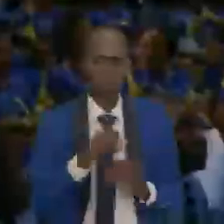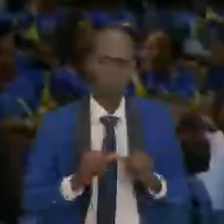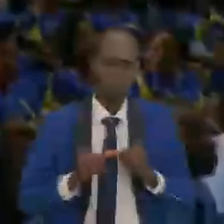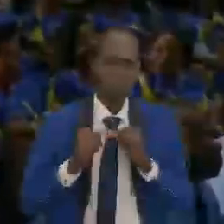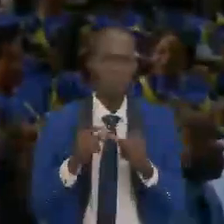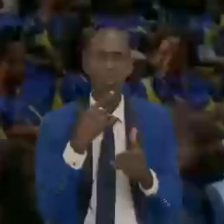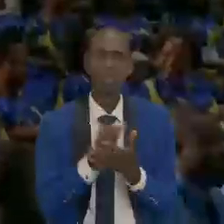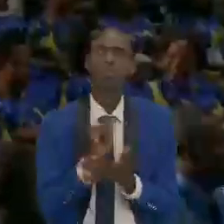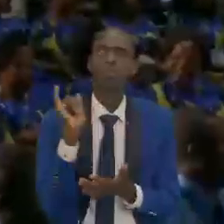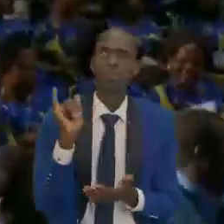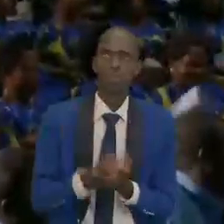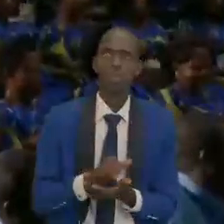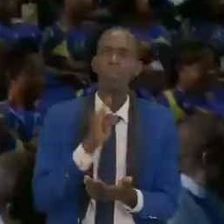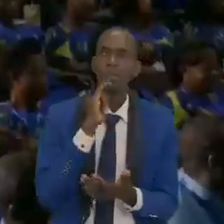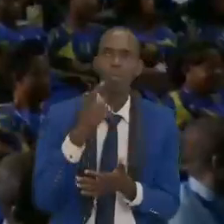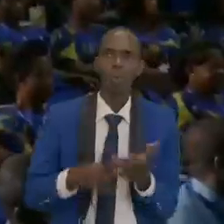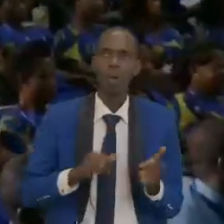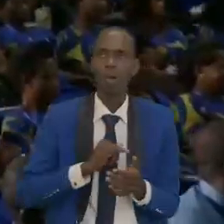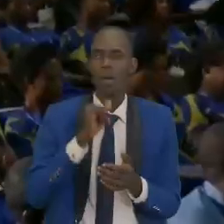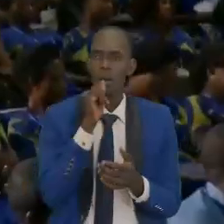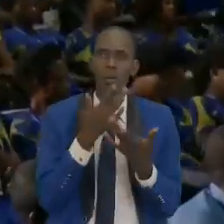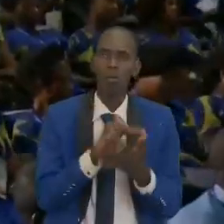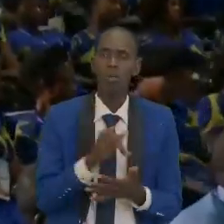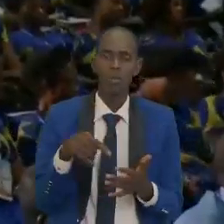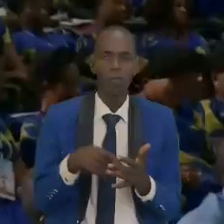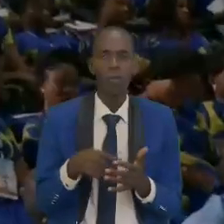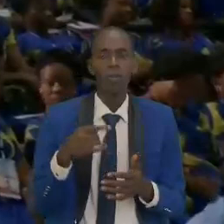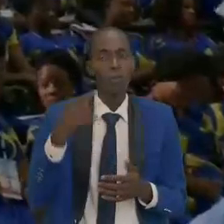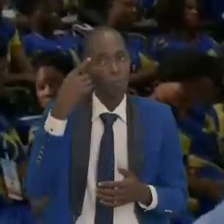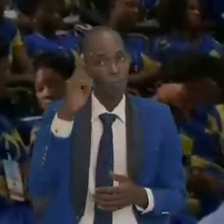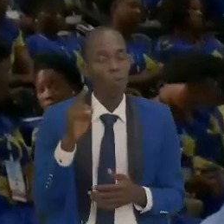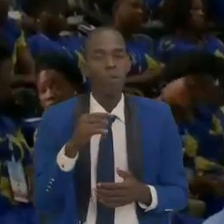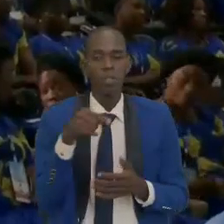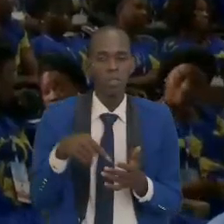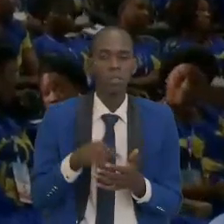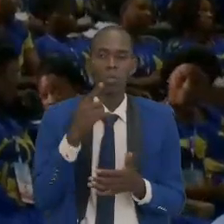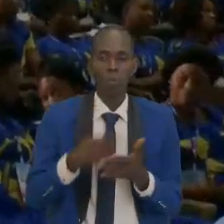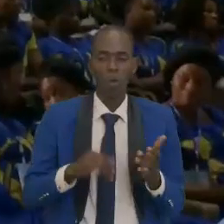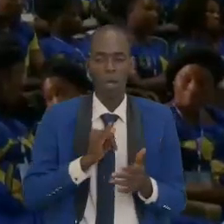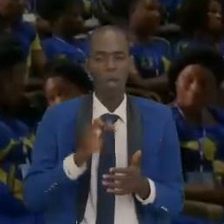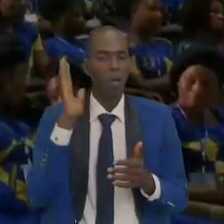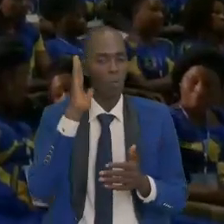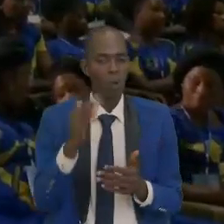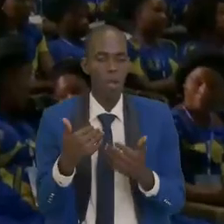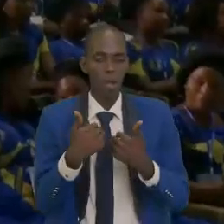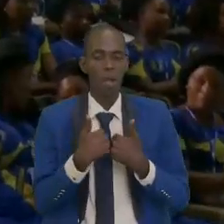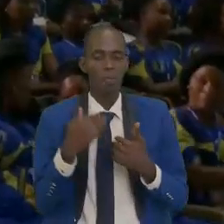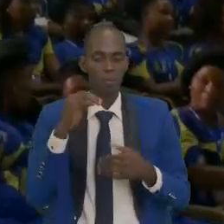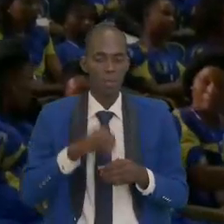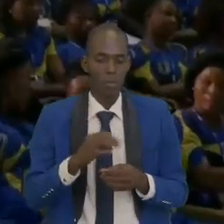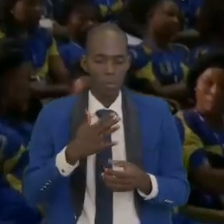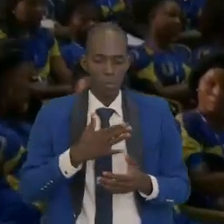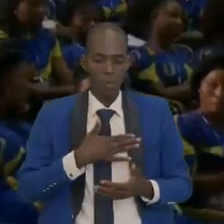for and this is what I will have in my generation